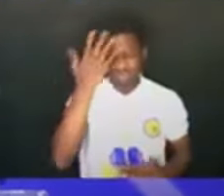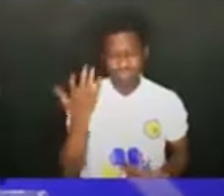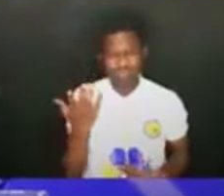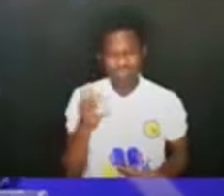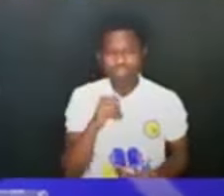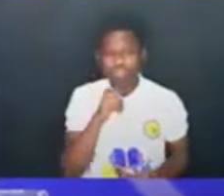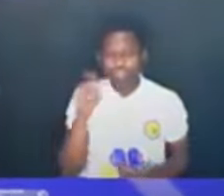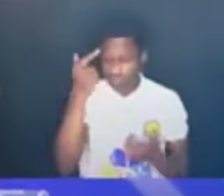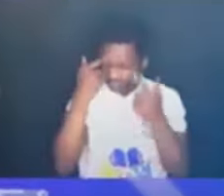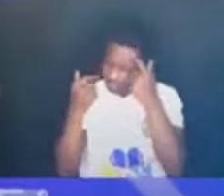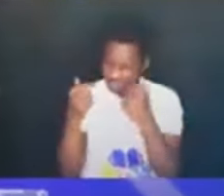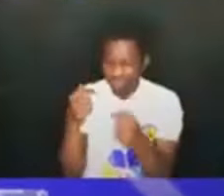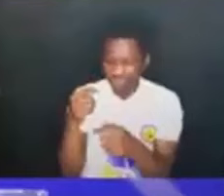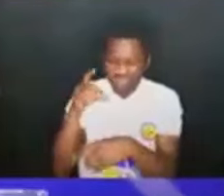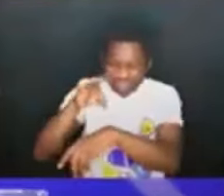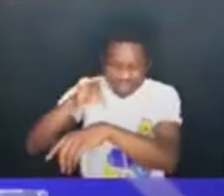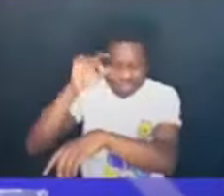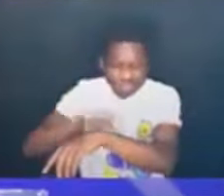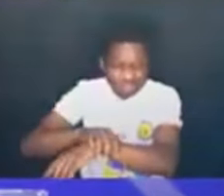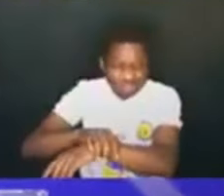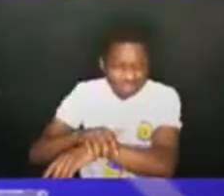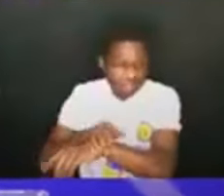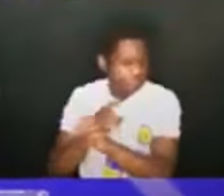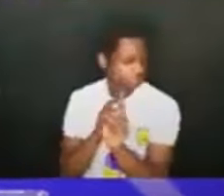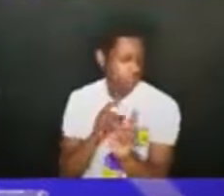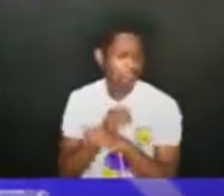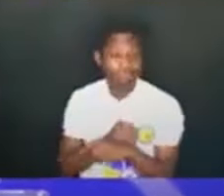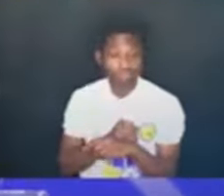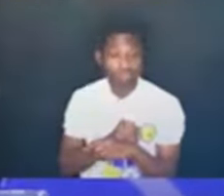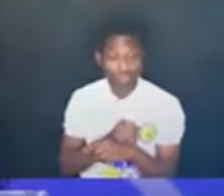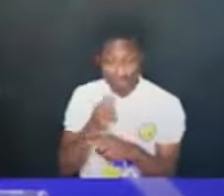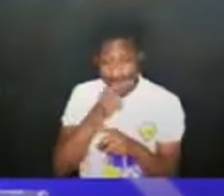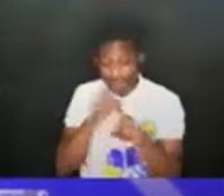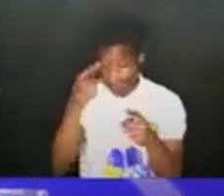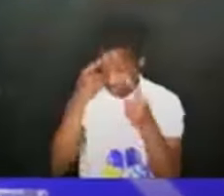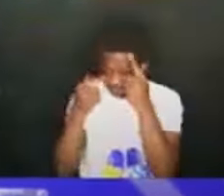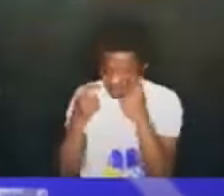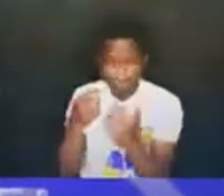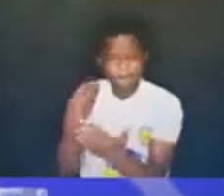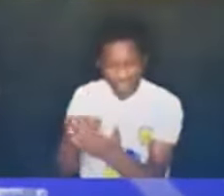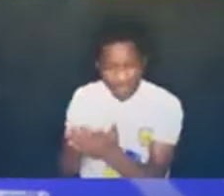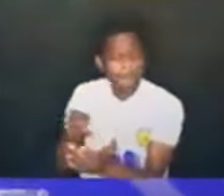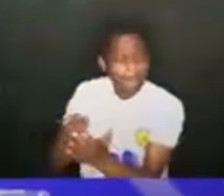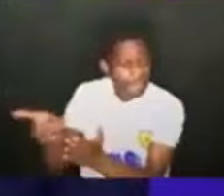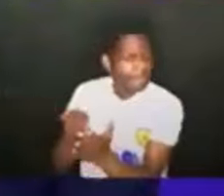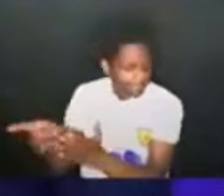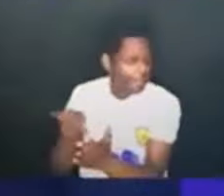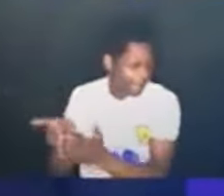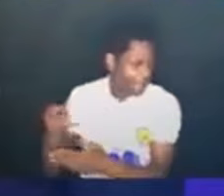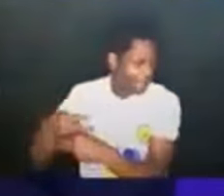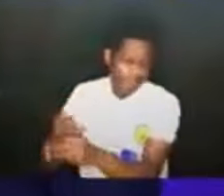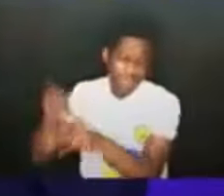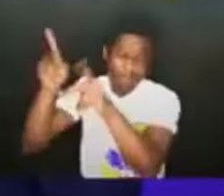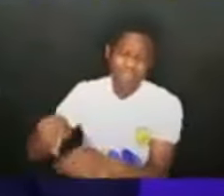because of malaria, but because of bills. Now some are